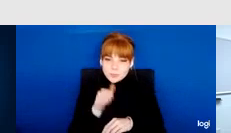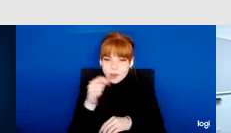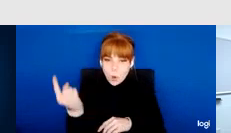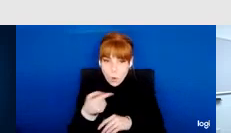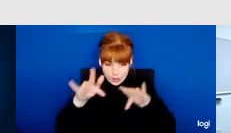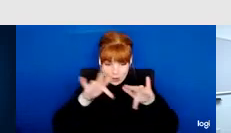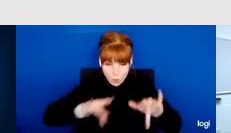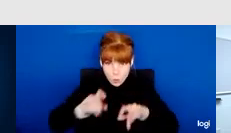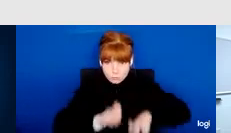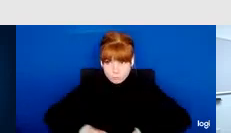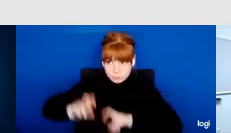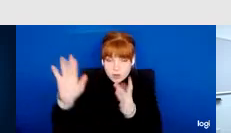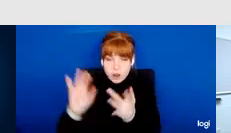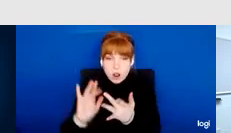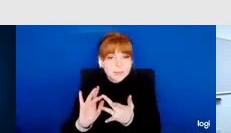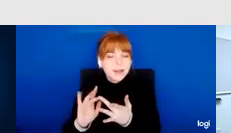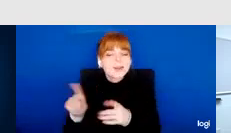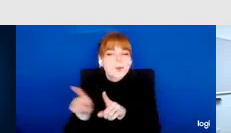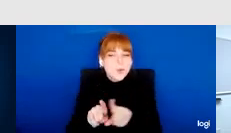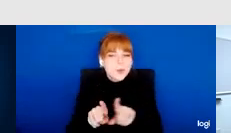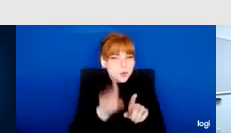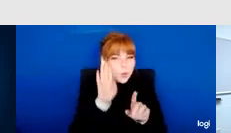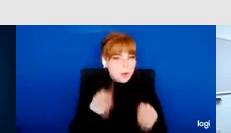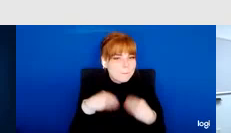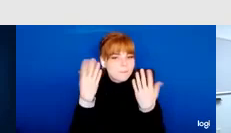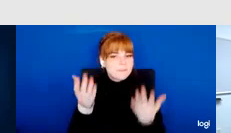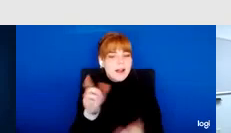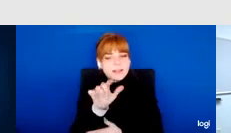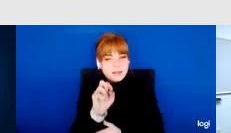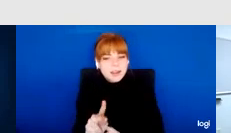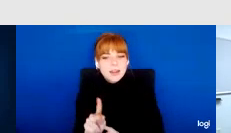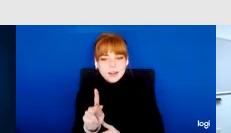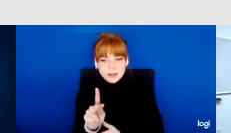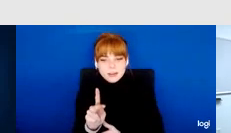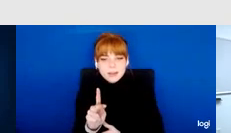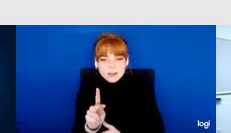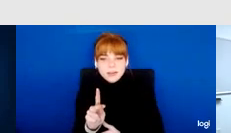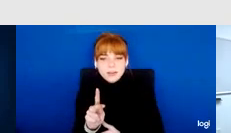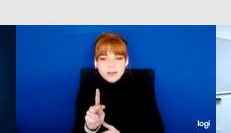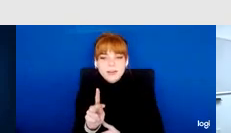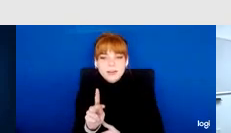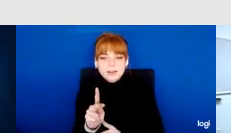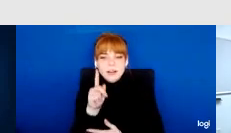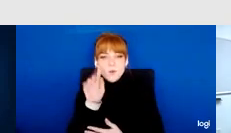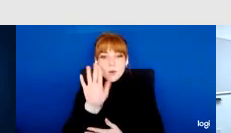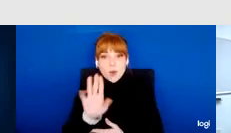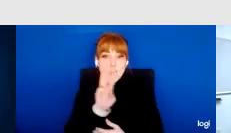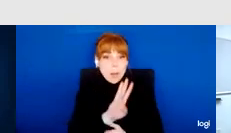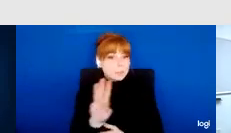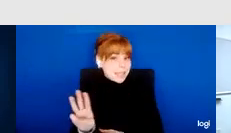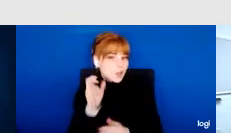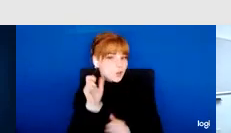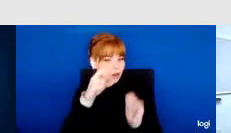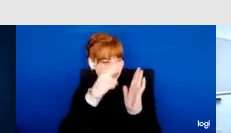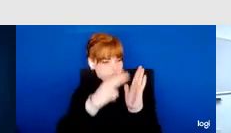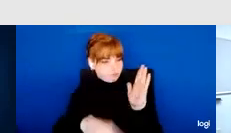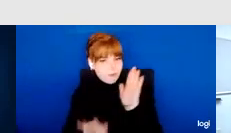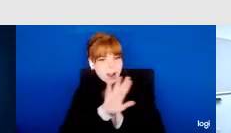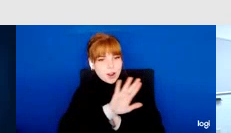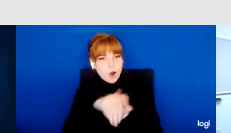online, we also have the link that they provided to their website, linking all the resources they offer. WebAIM has a ton of resources, and you